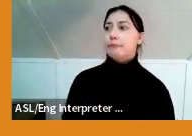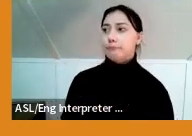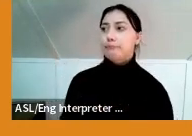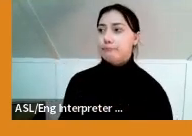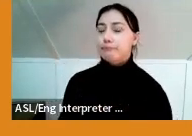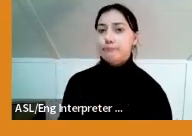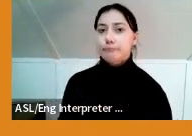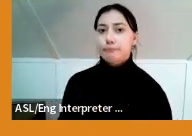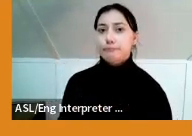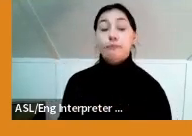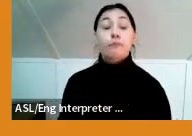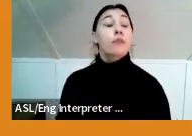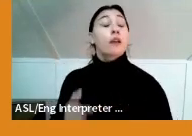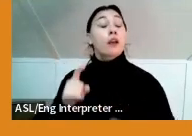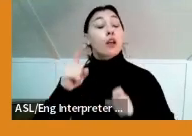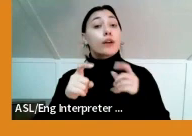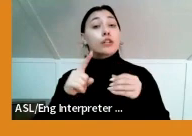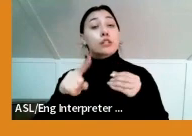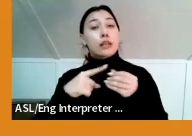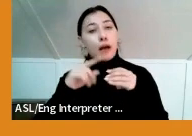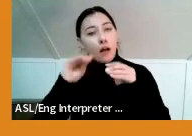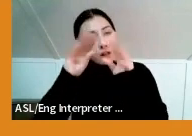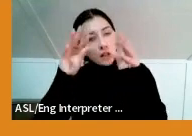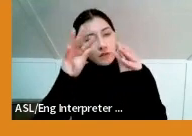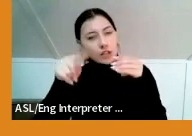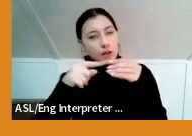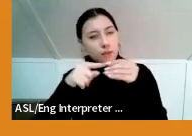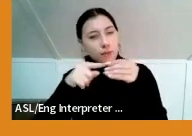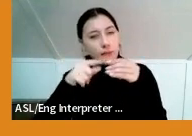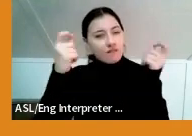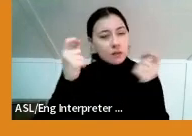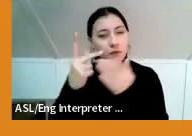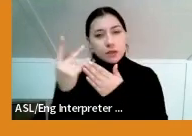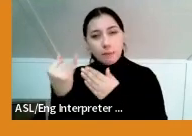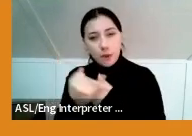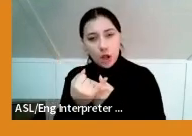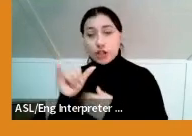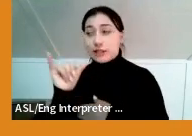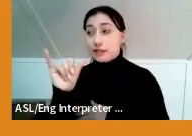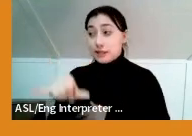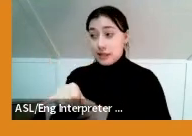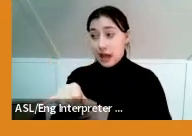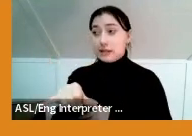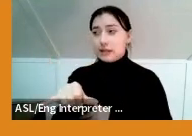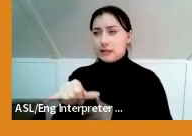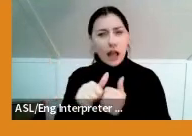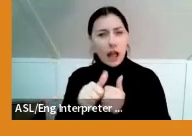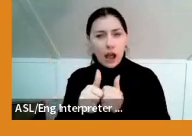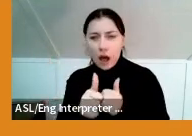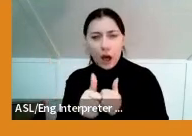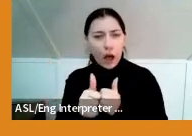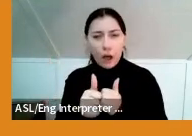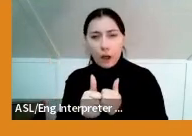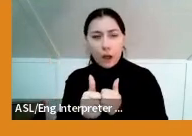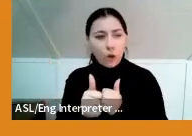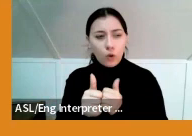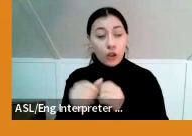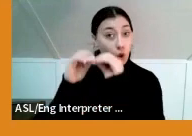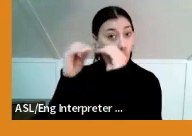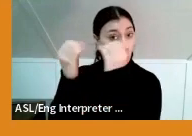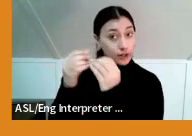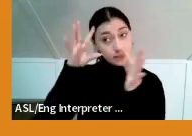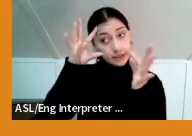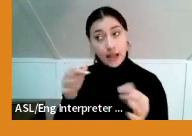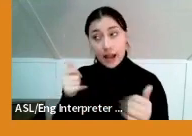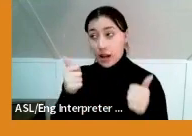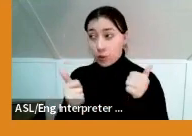And then some questions on the clarification of festivals and projects. And this does, how does it, how does the org choose which grant to get?